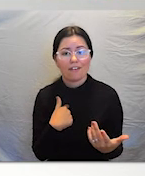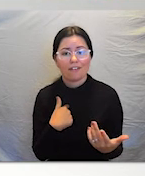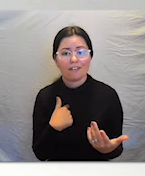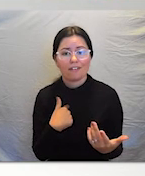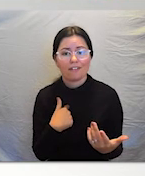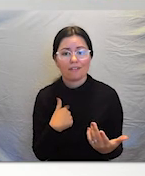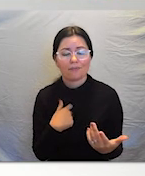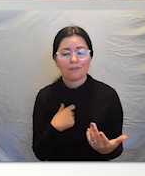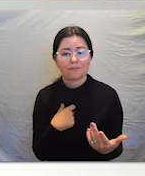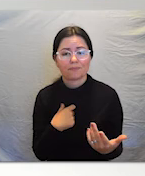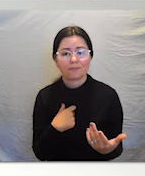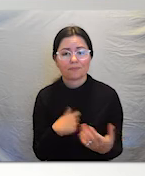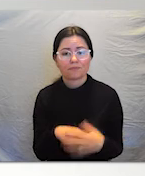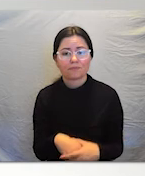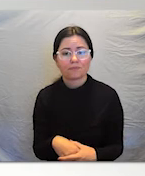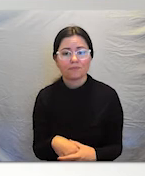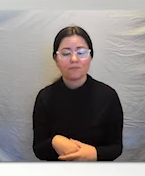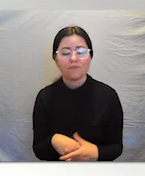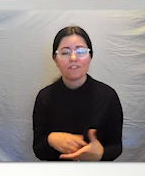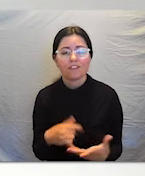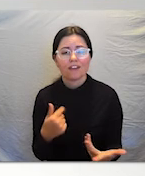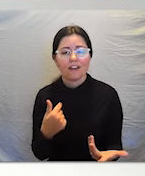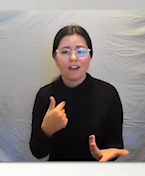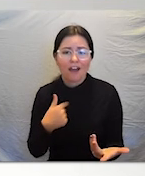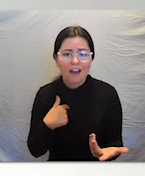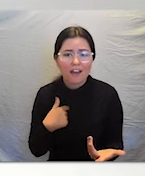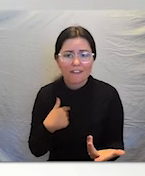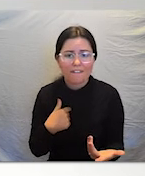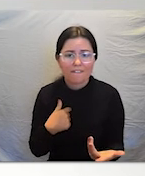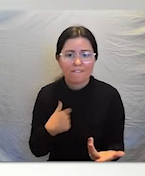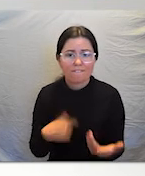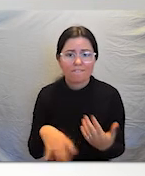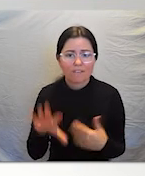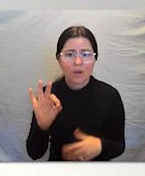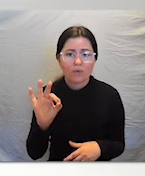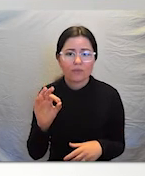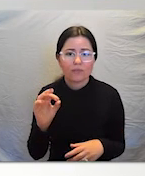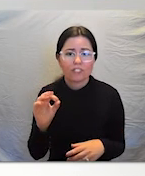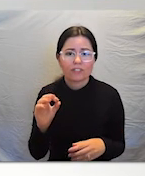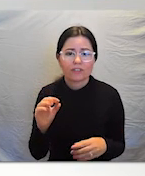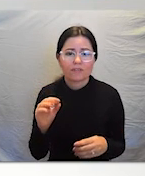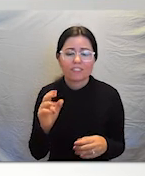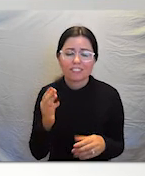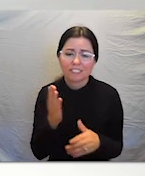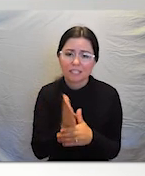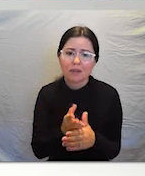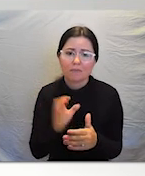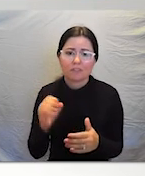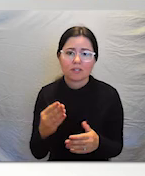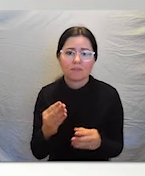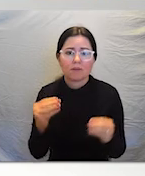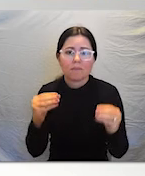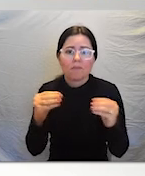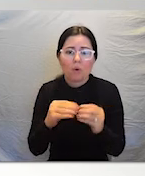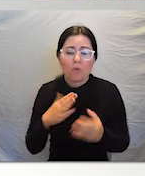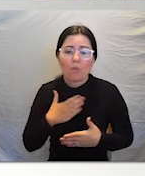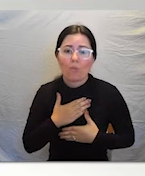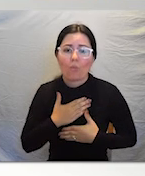to? I find it they're more willing to help. I don't want to single